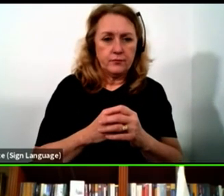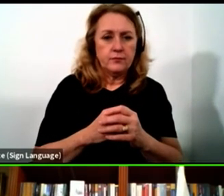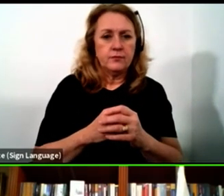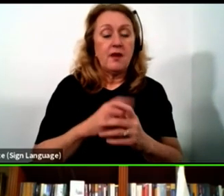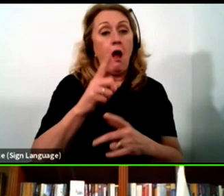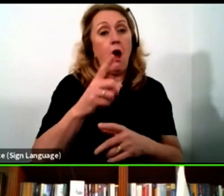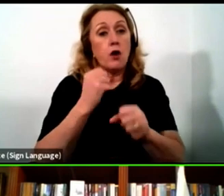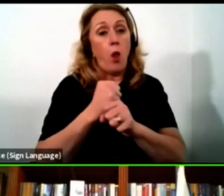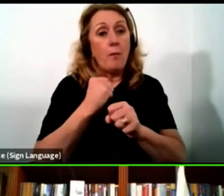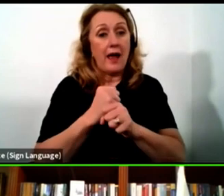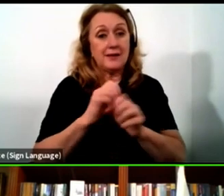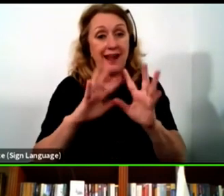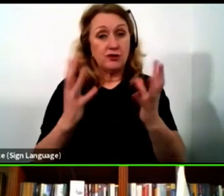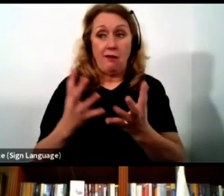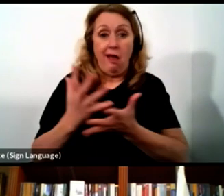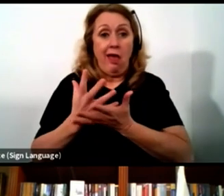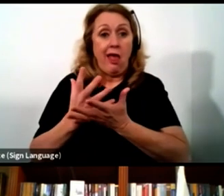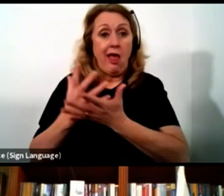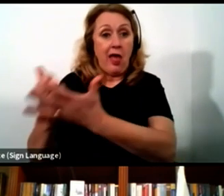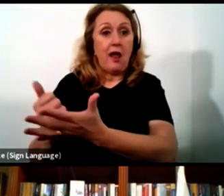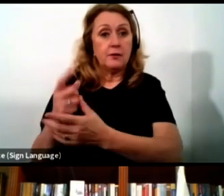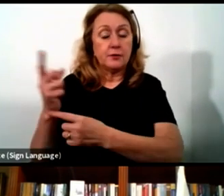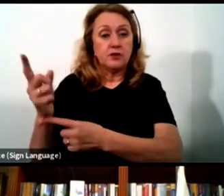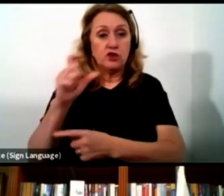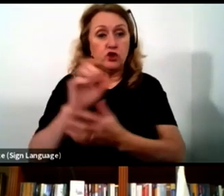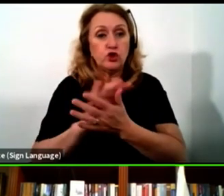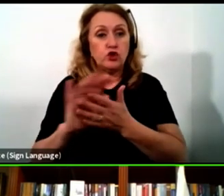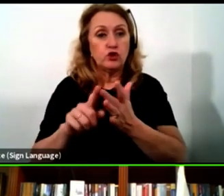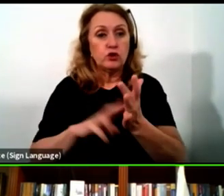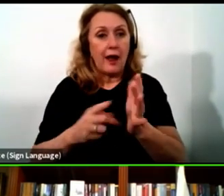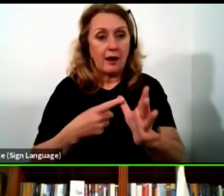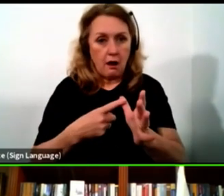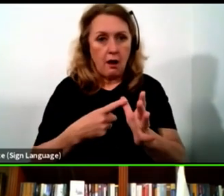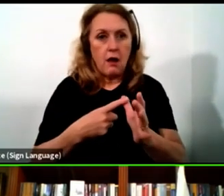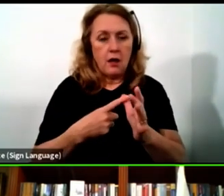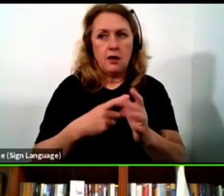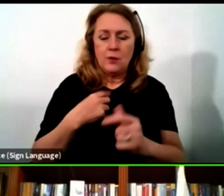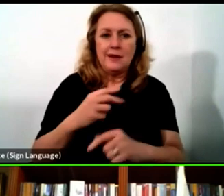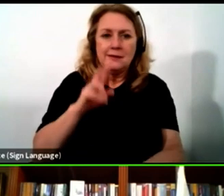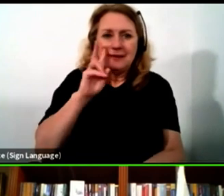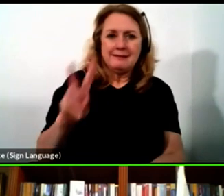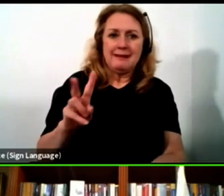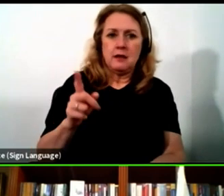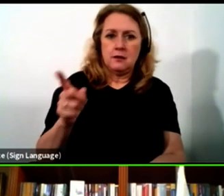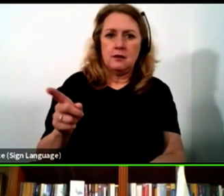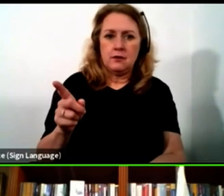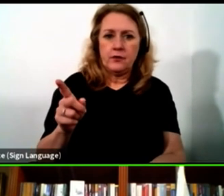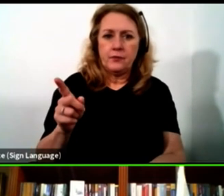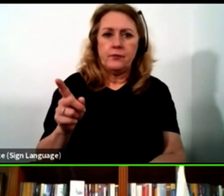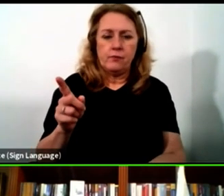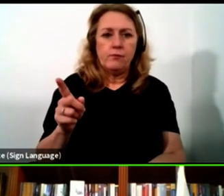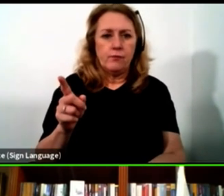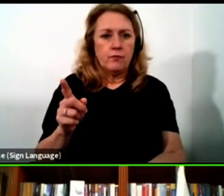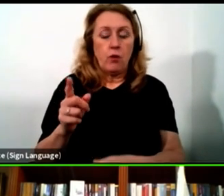China. And all of a sudden too, the West are beginning to see that, or some of the people